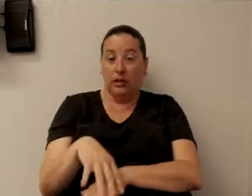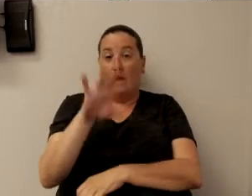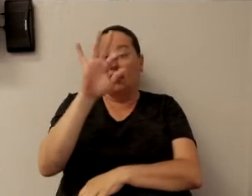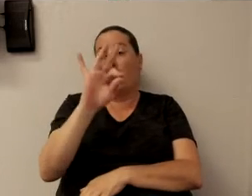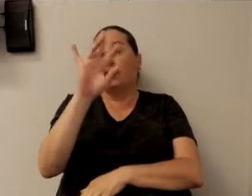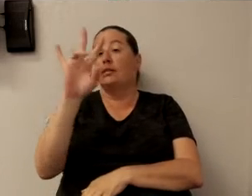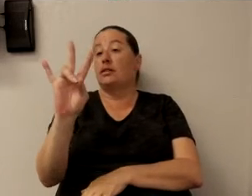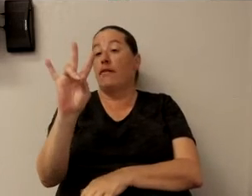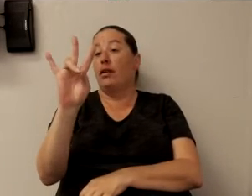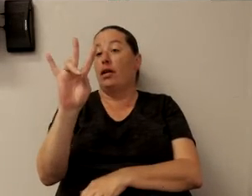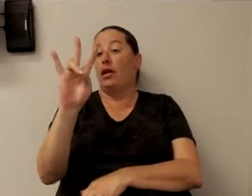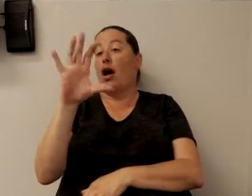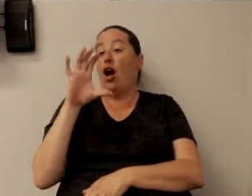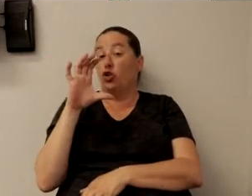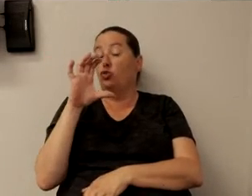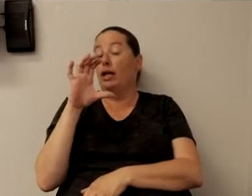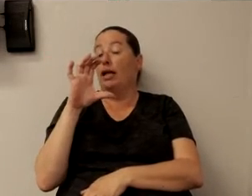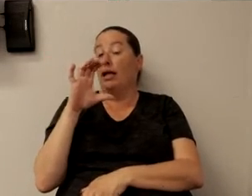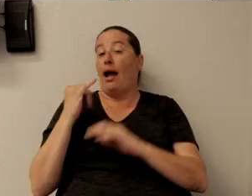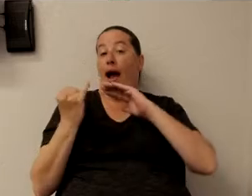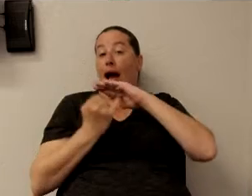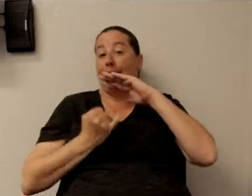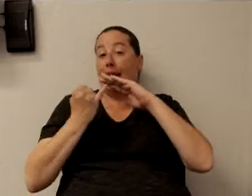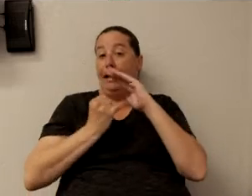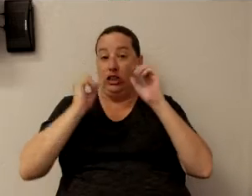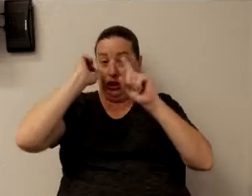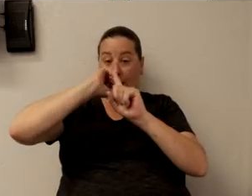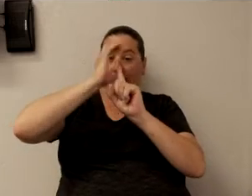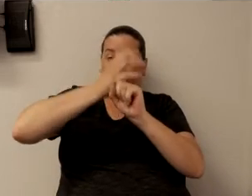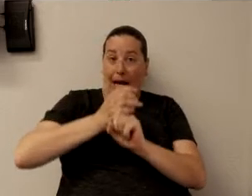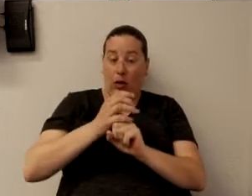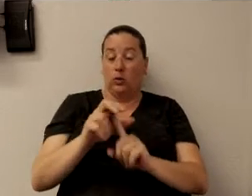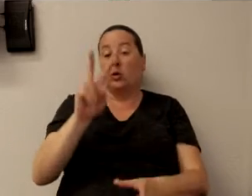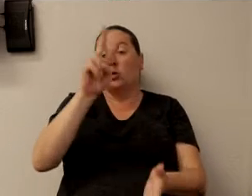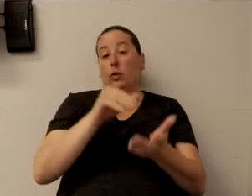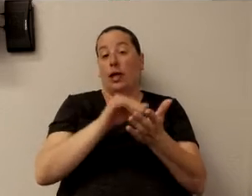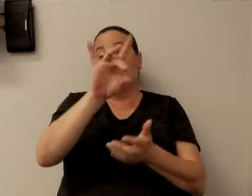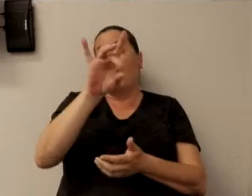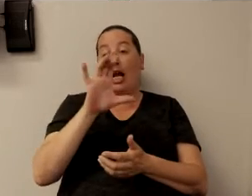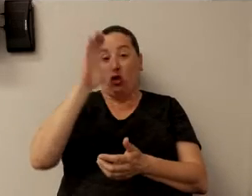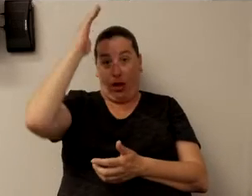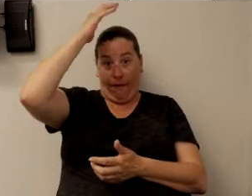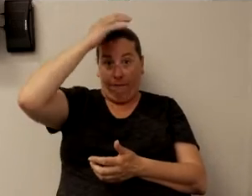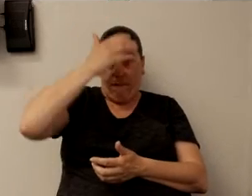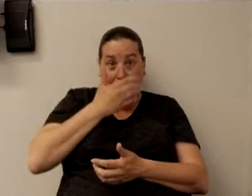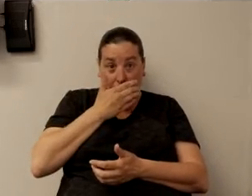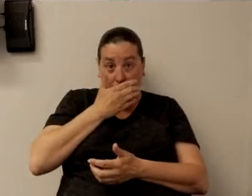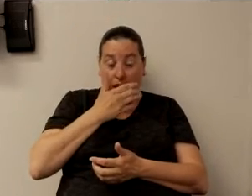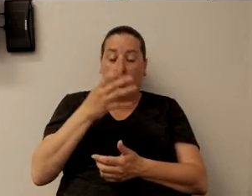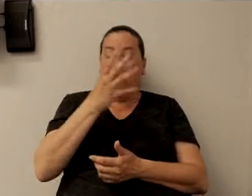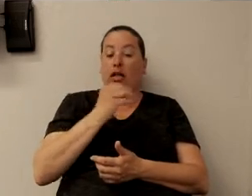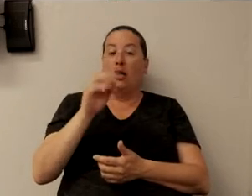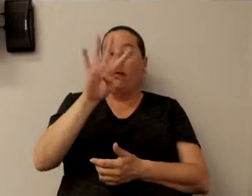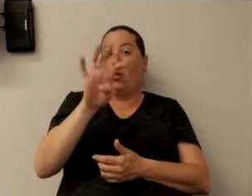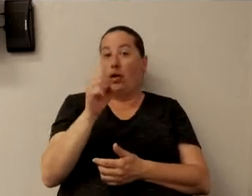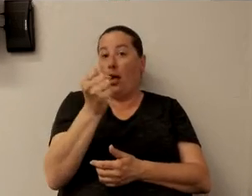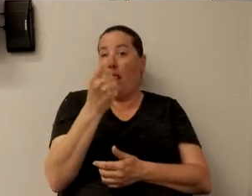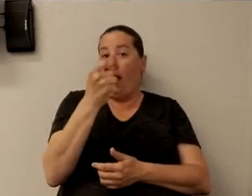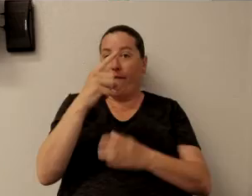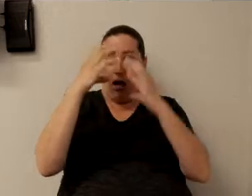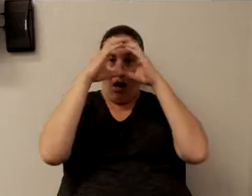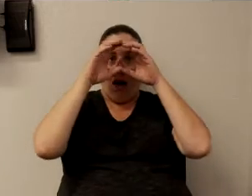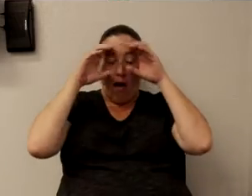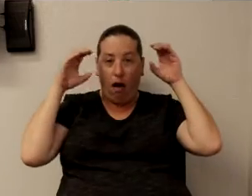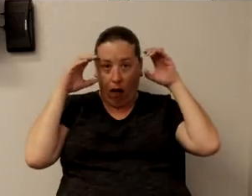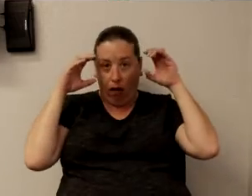isolation gowns, 2,800 face shields, and 411 goggles. And so